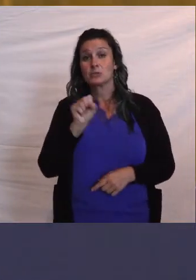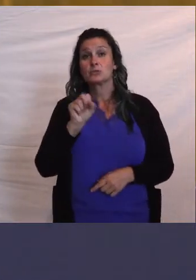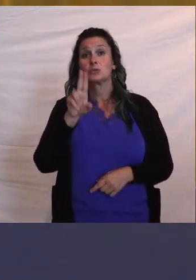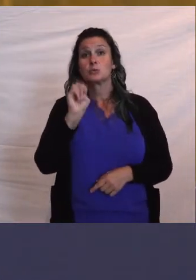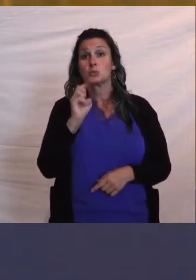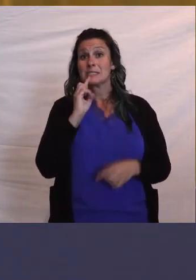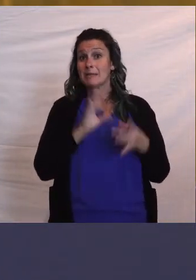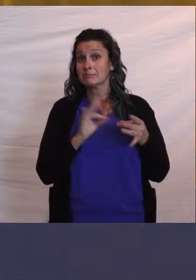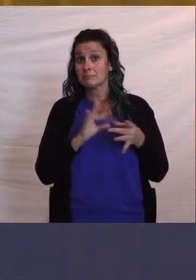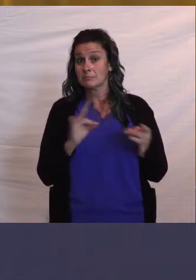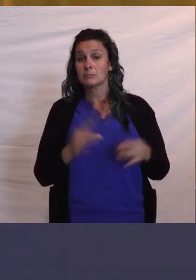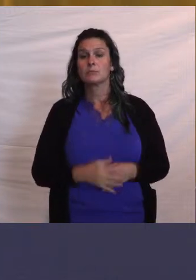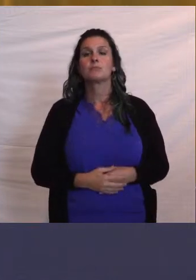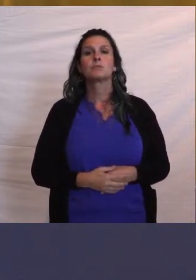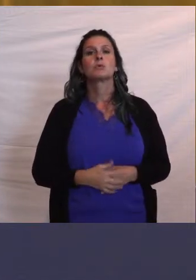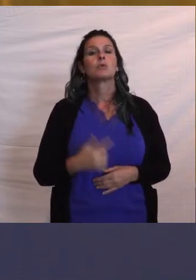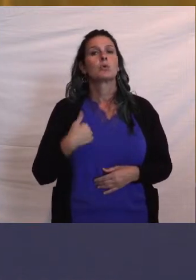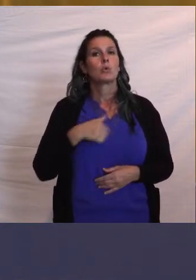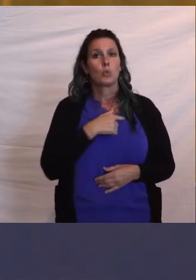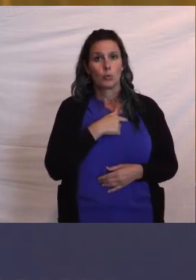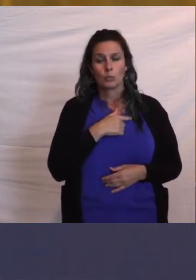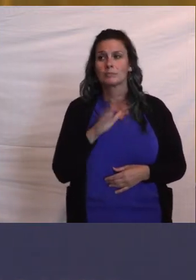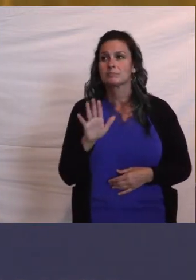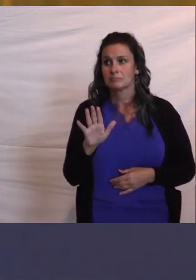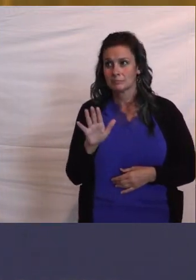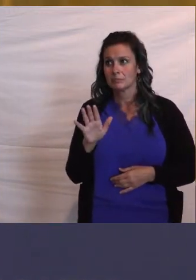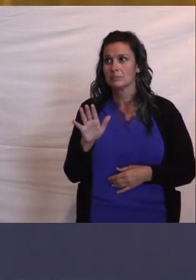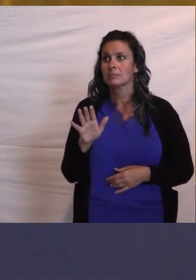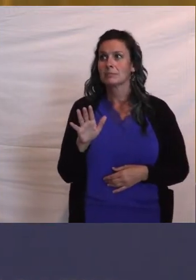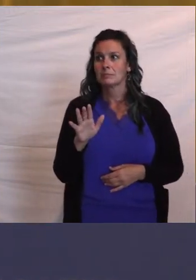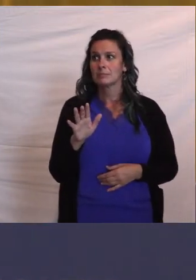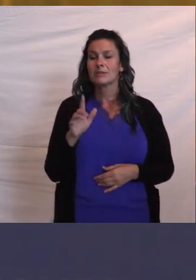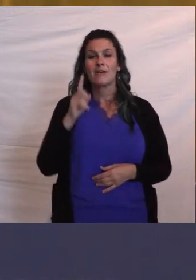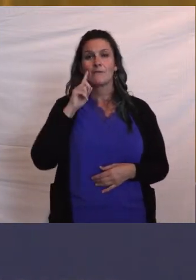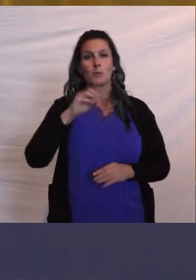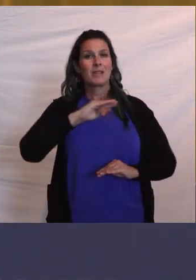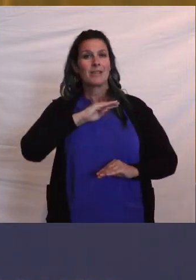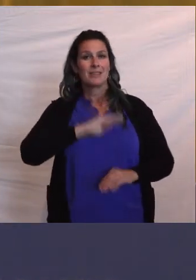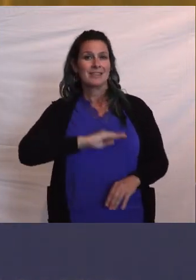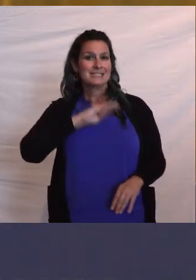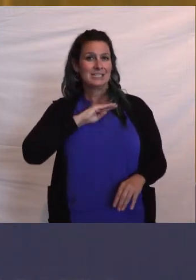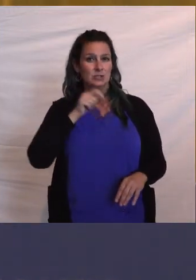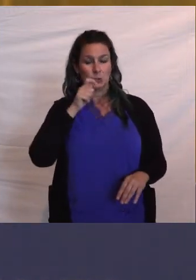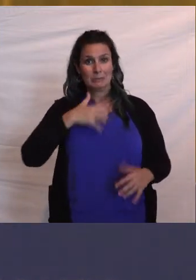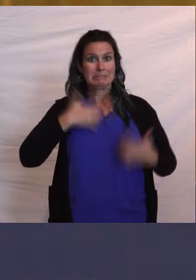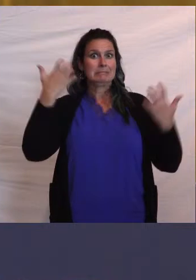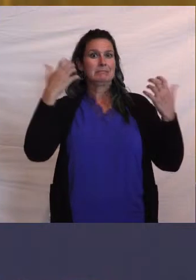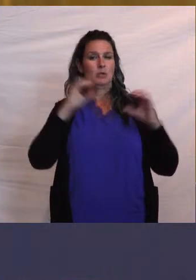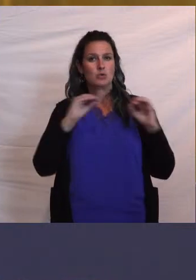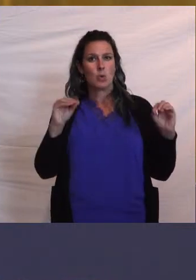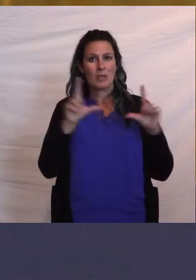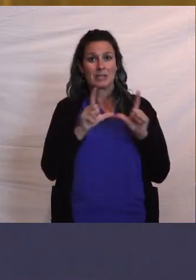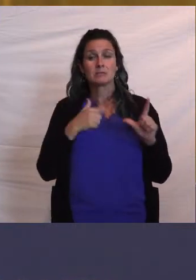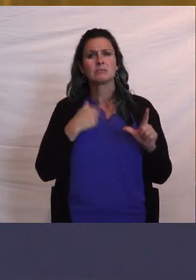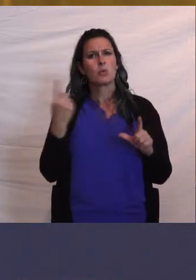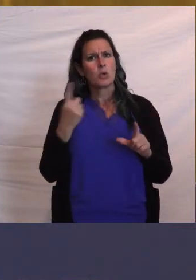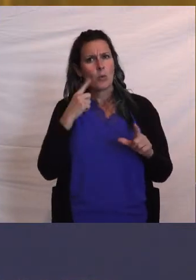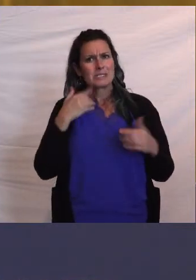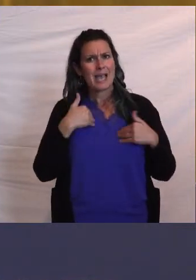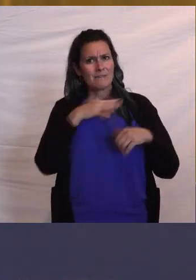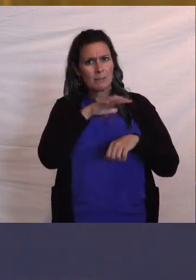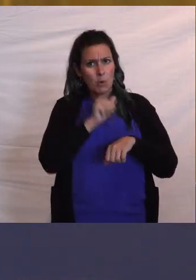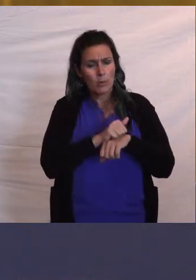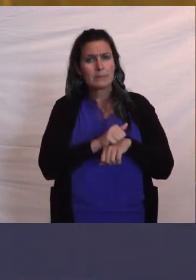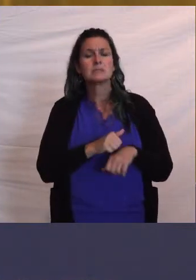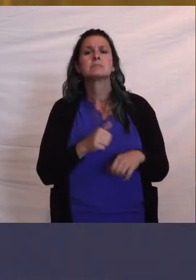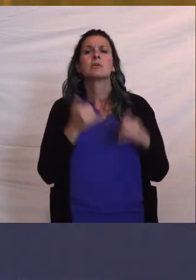the following: we are always, this is for the historical teen question you asked, we are always adding appointments, though we are